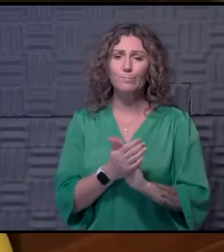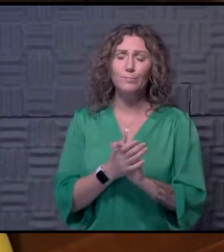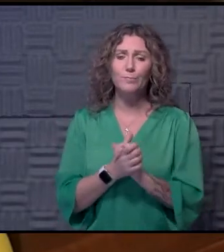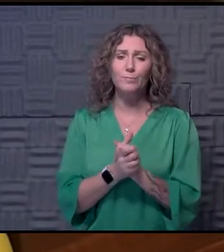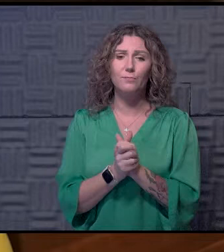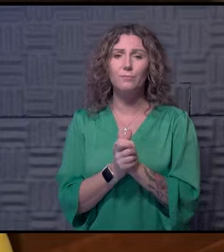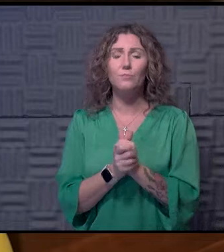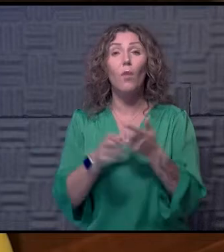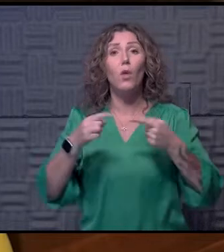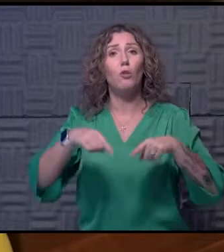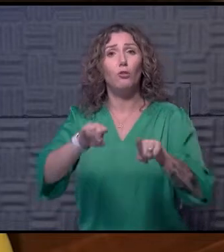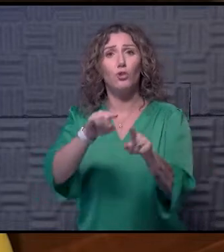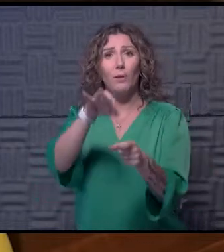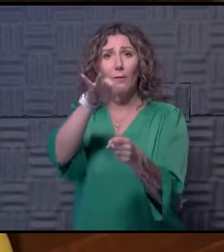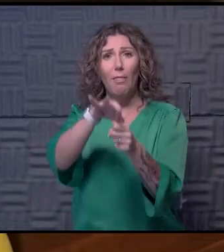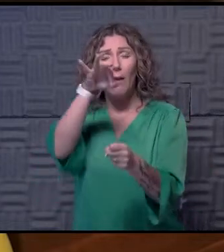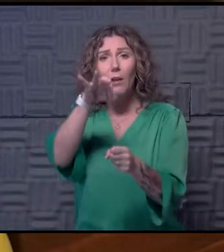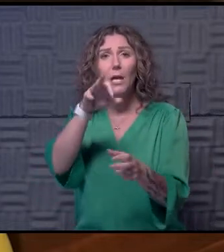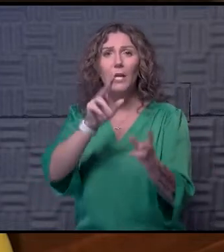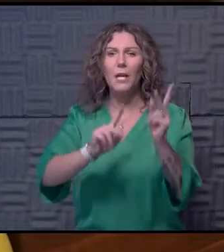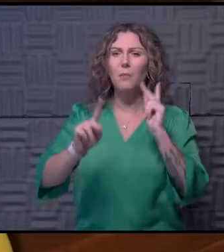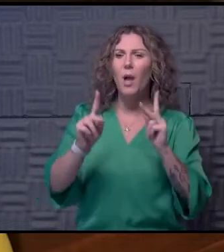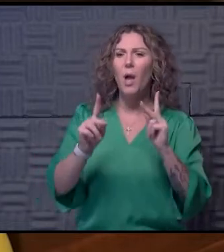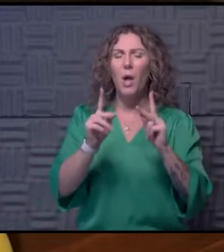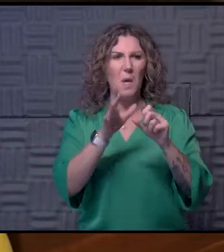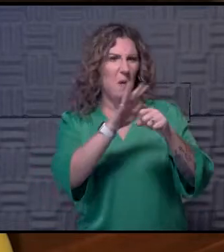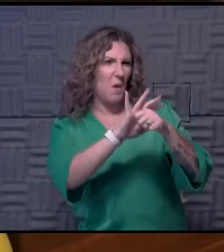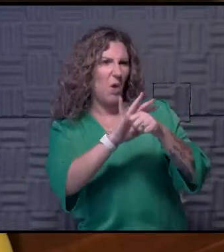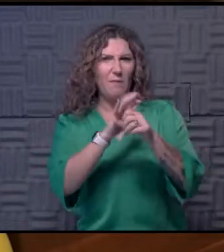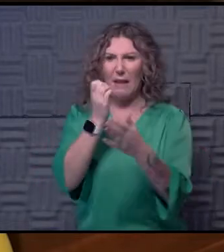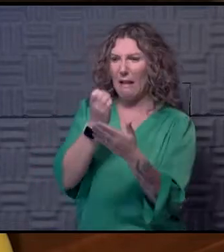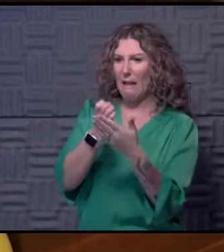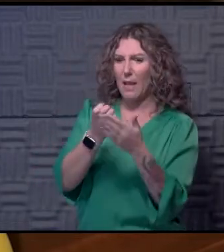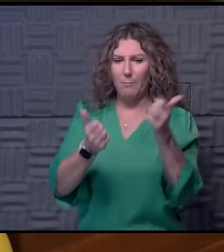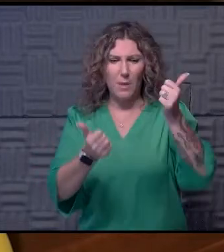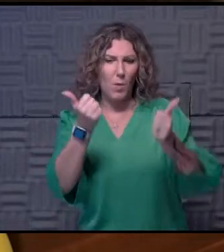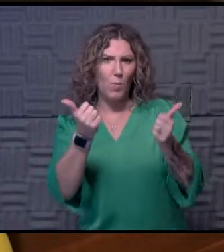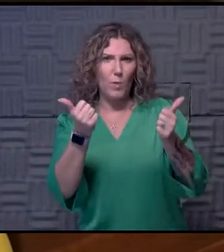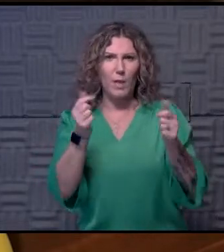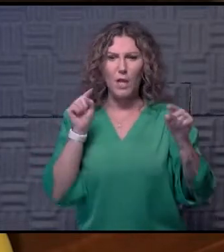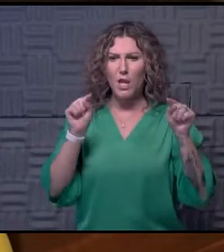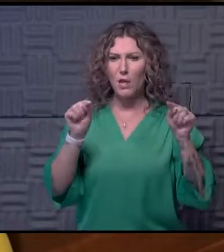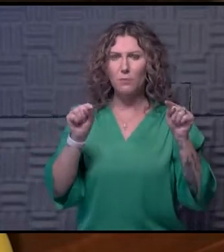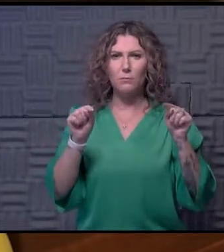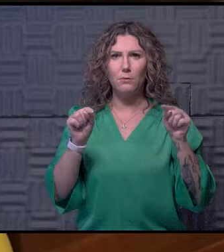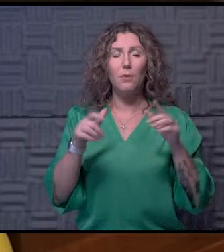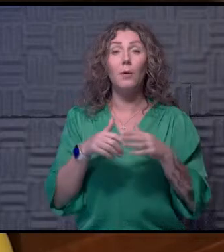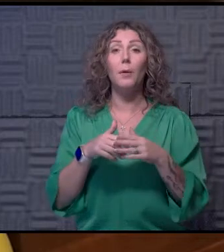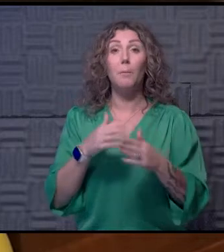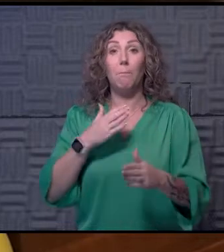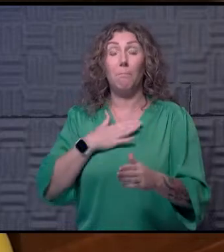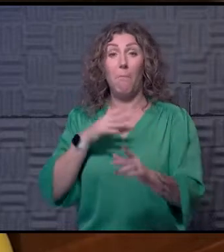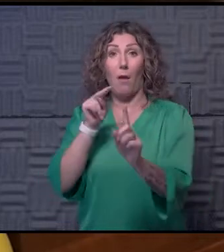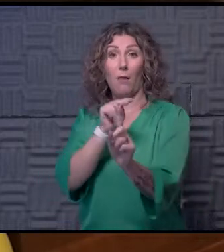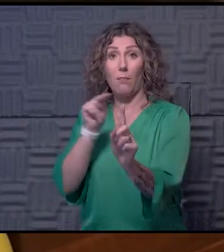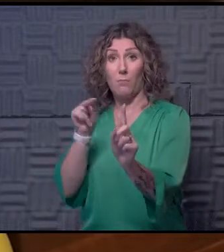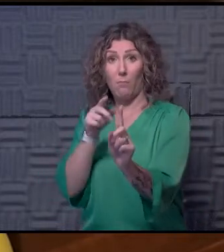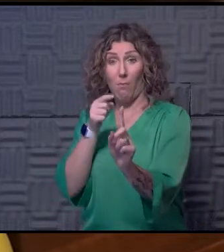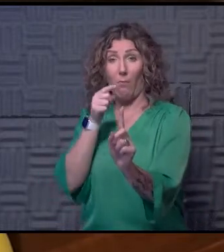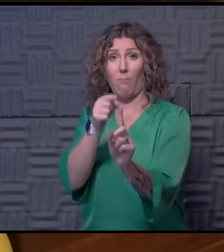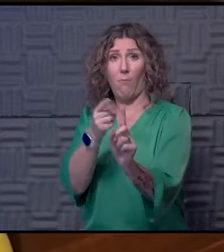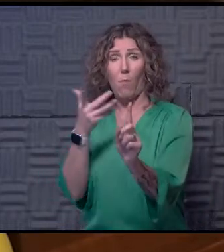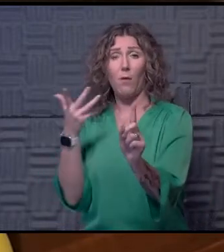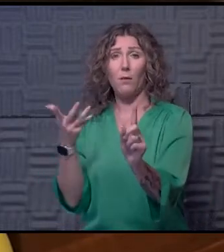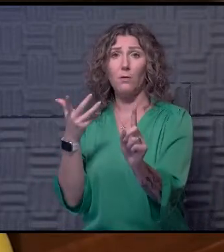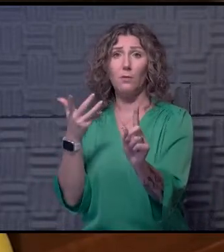during the election, people were, it's COVID or the economy. And, my point of view is that